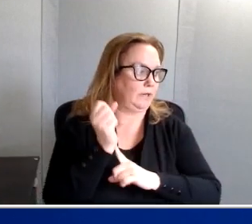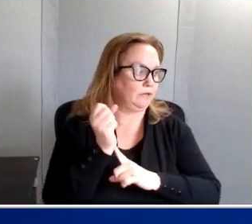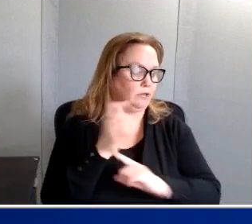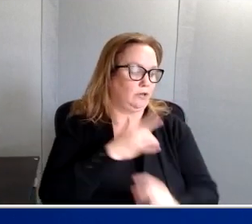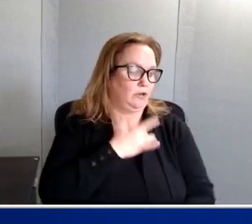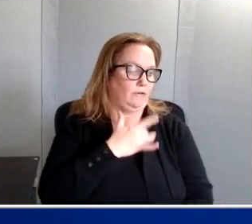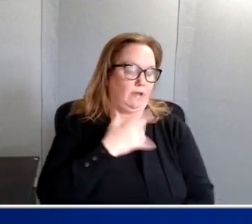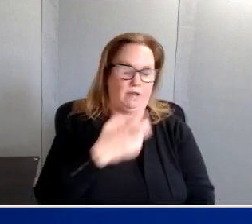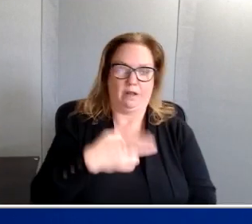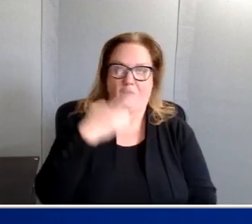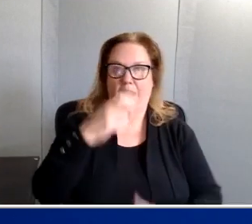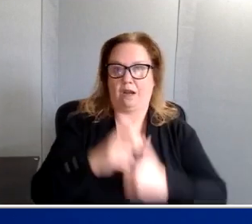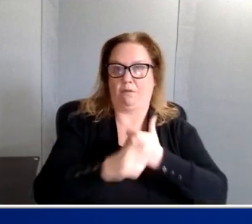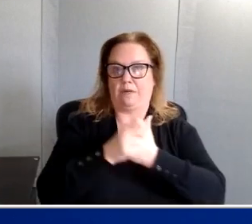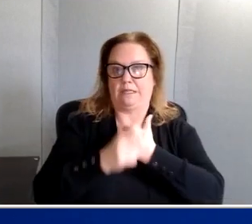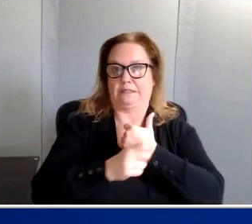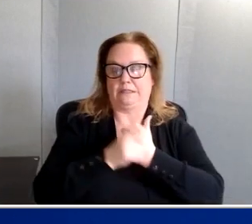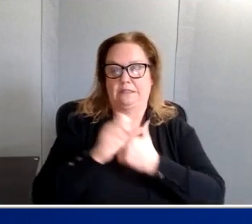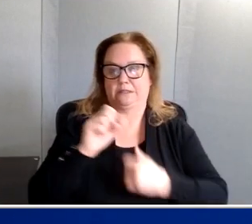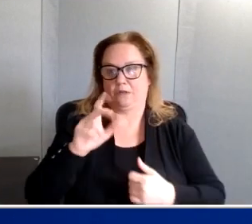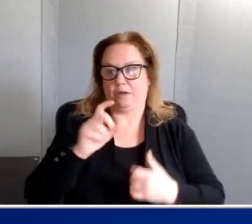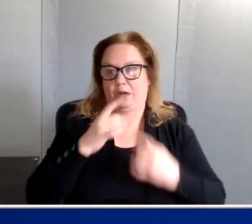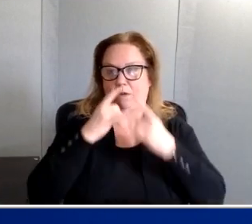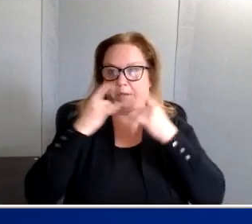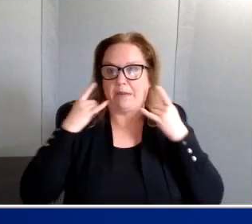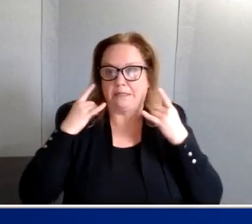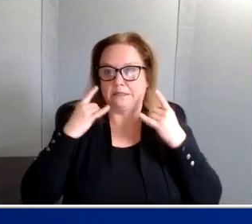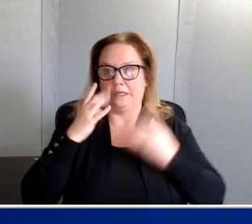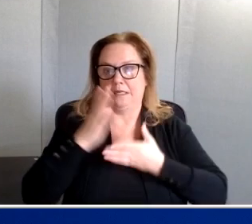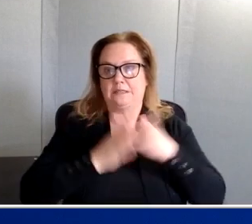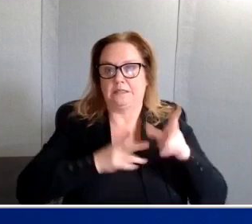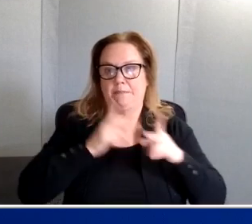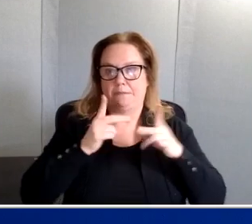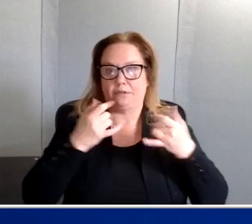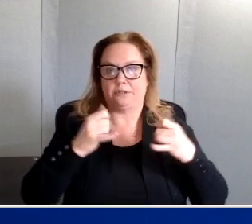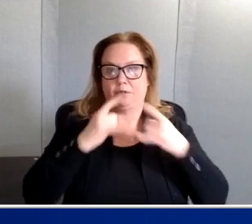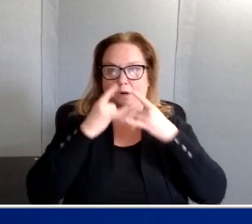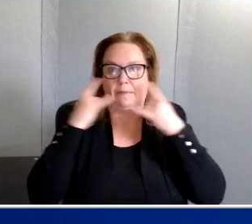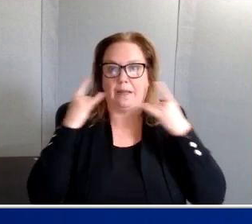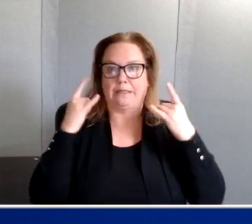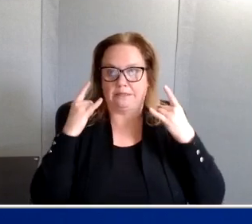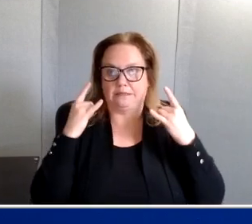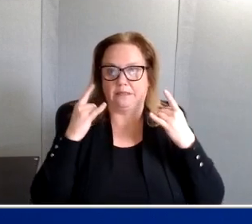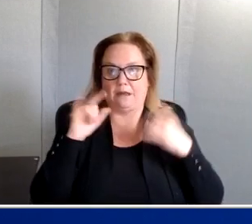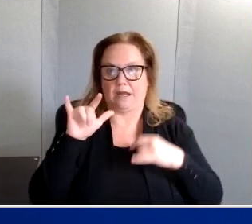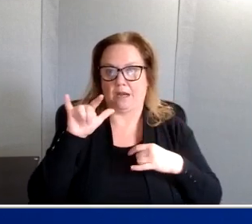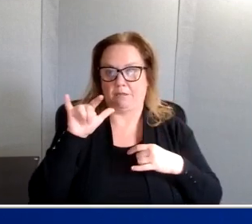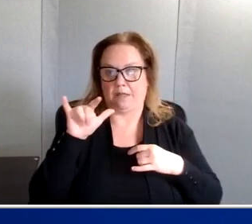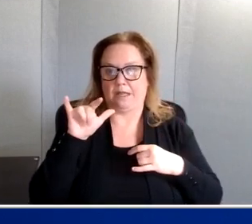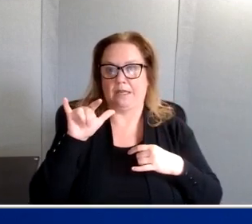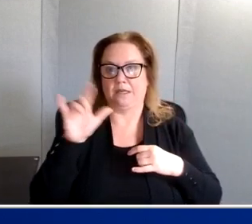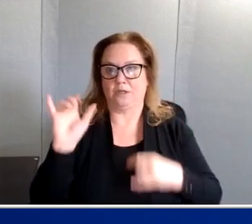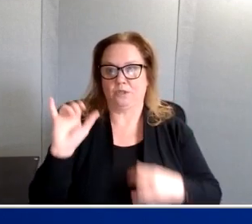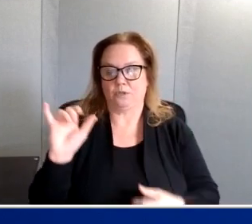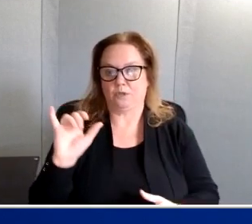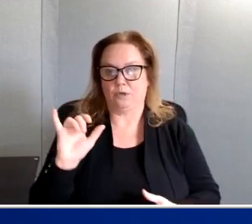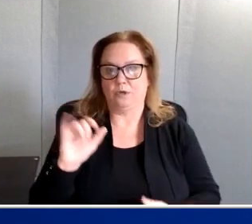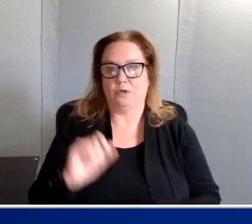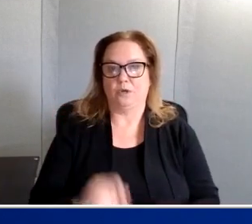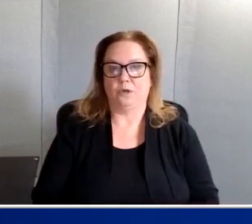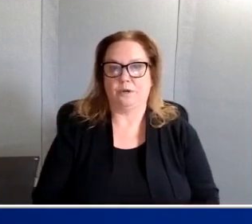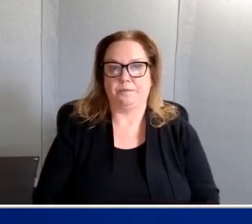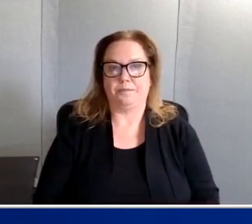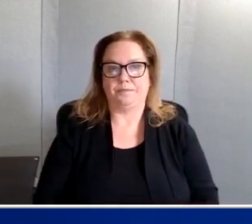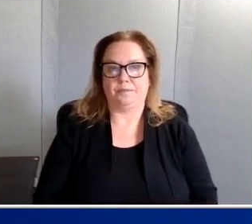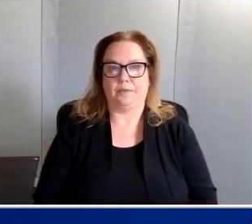high risk, it's always okay to wear a mask. I know some people are still wearing masks on airplane flights as well and travel. So